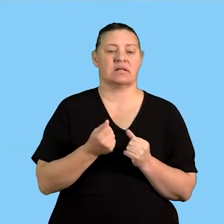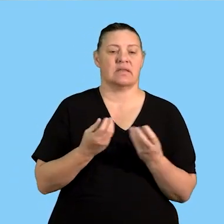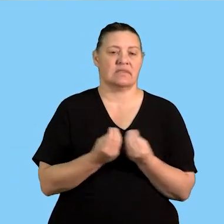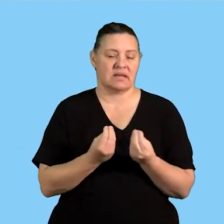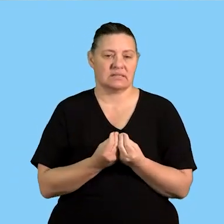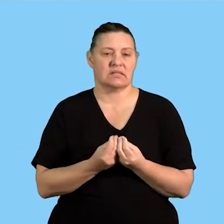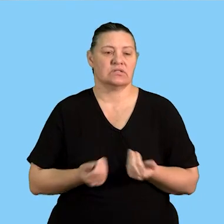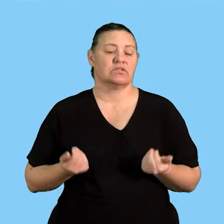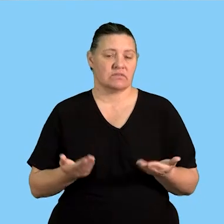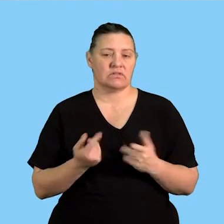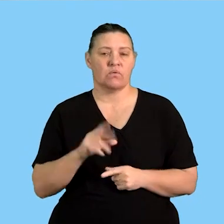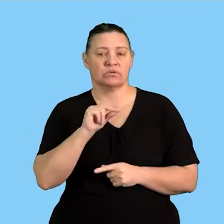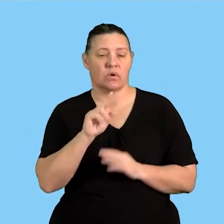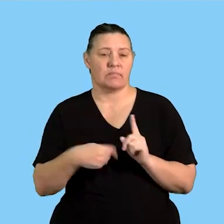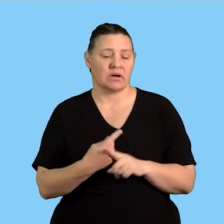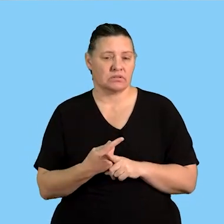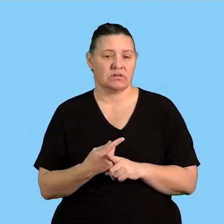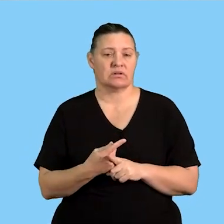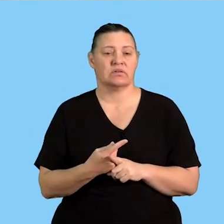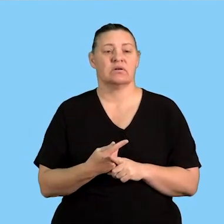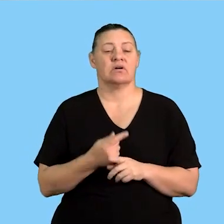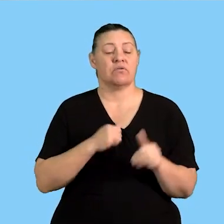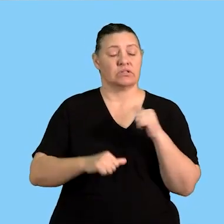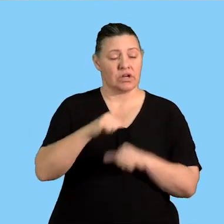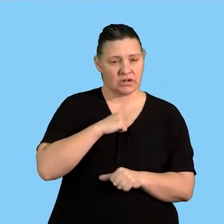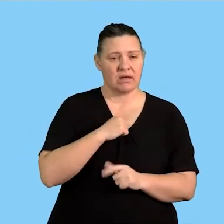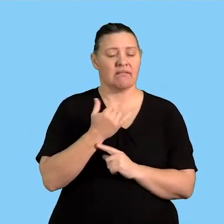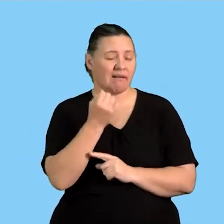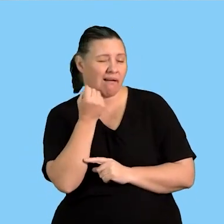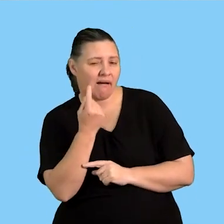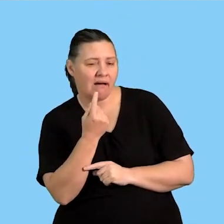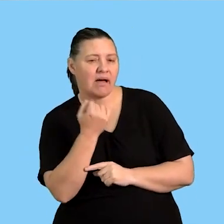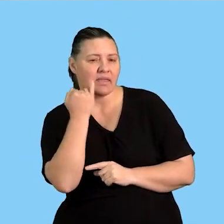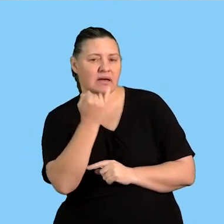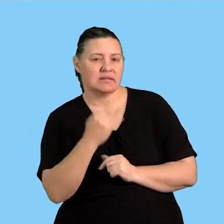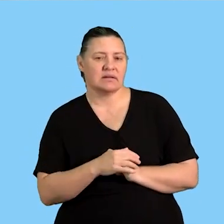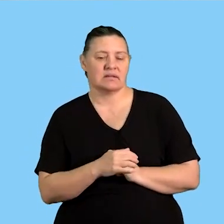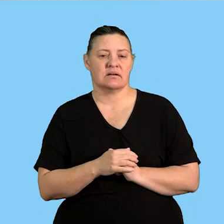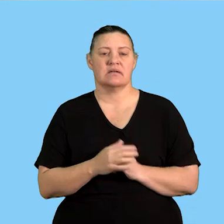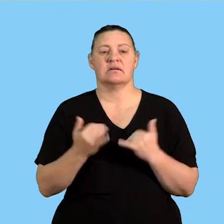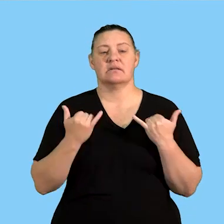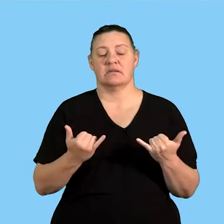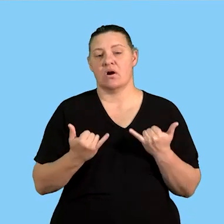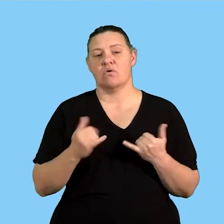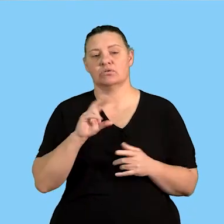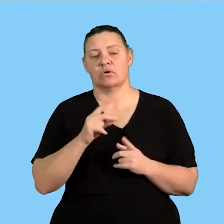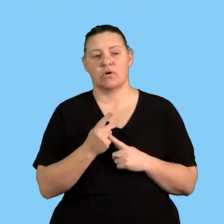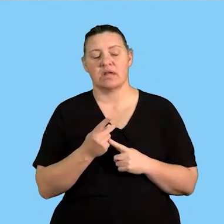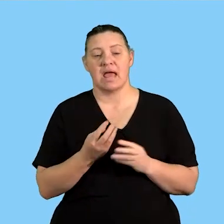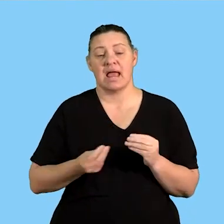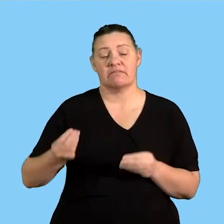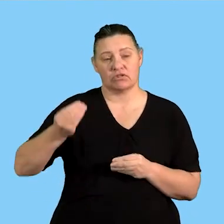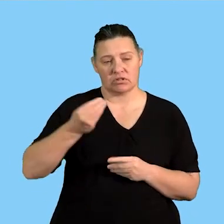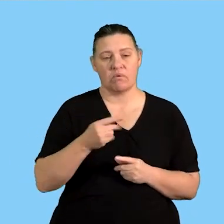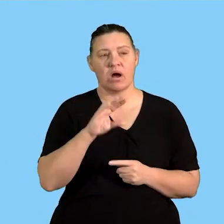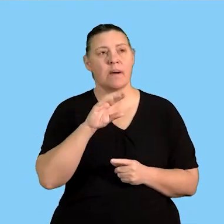services. So when we're talking about the return, we're talking about the idea that now, when we are talking about inflation, we